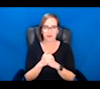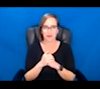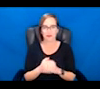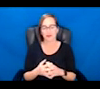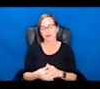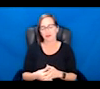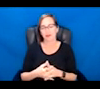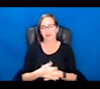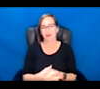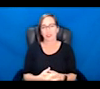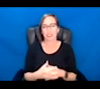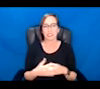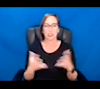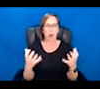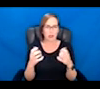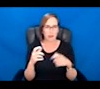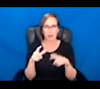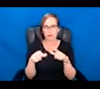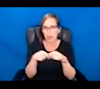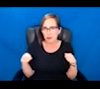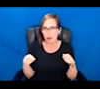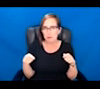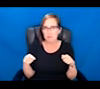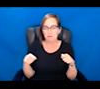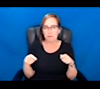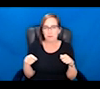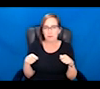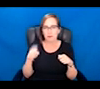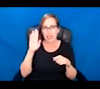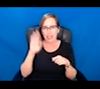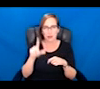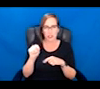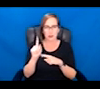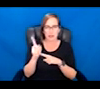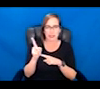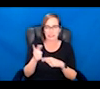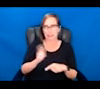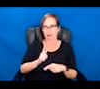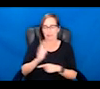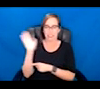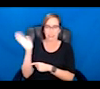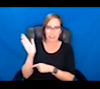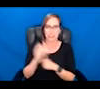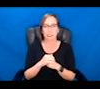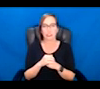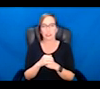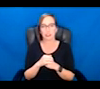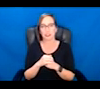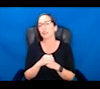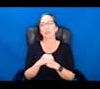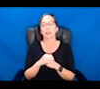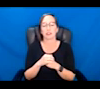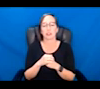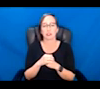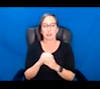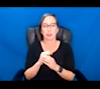bring to a close in the last kind of minute, because I know I have 20 minutes to speak here, but the Centering Equity in the Sustainable Building Sector, again